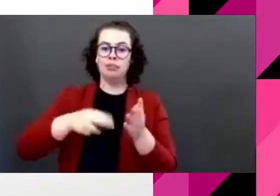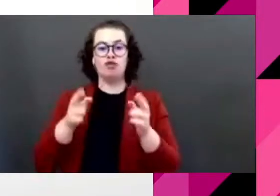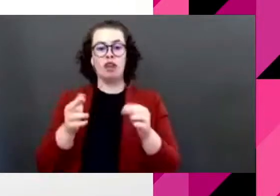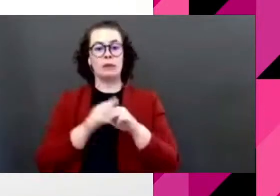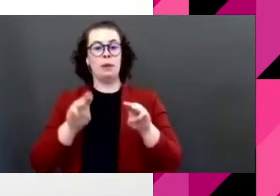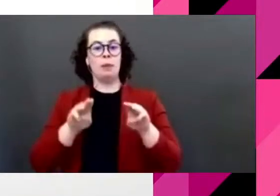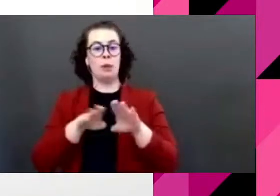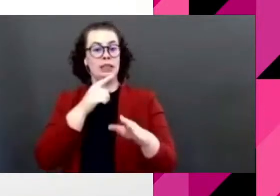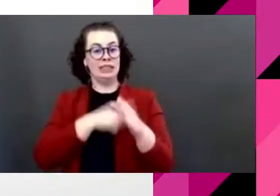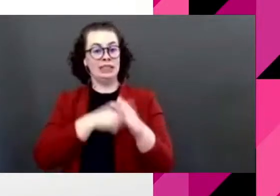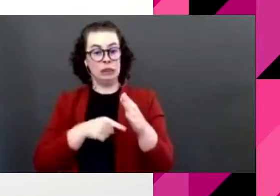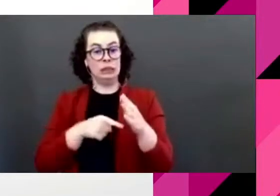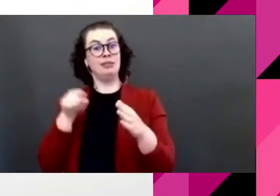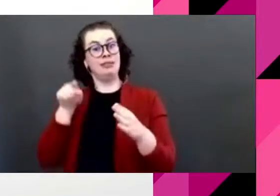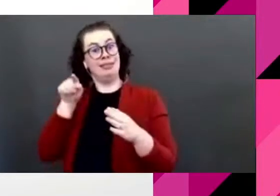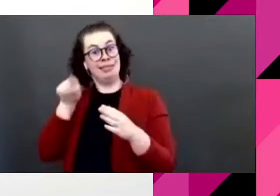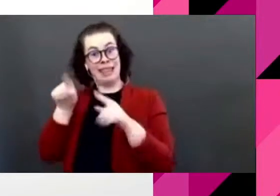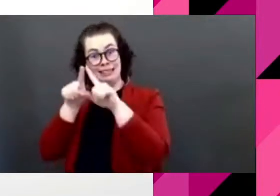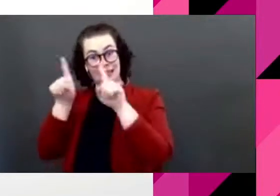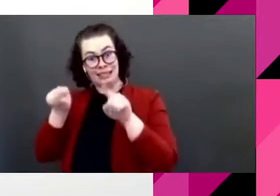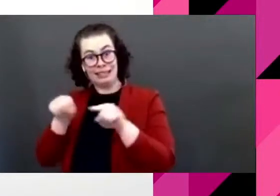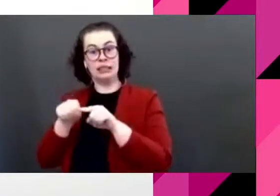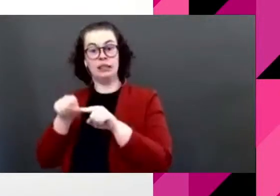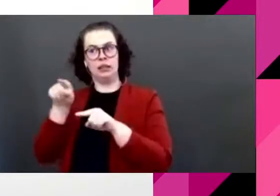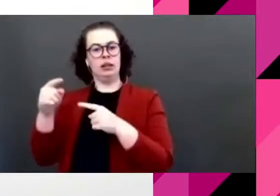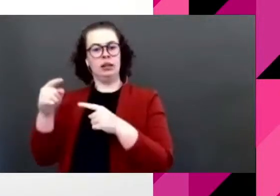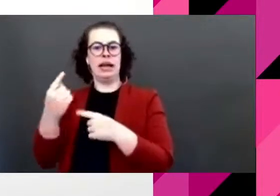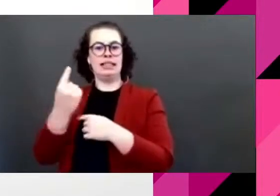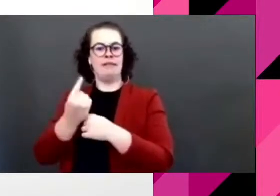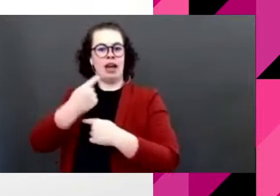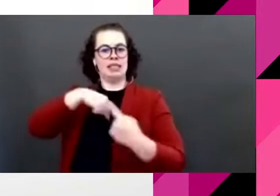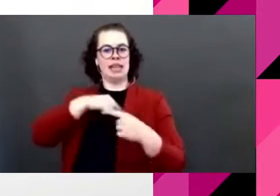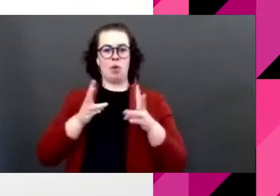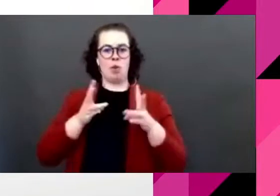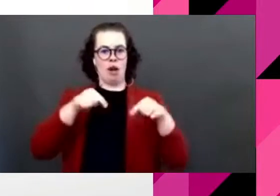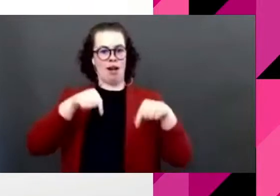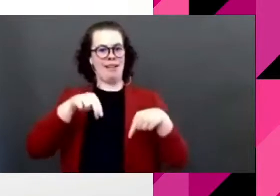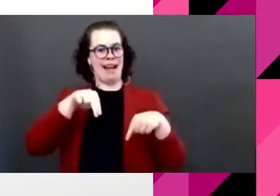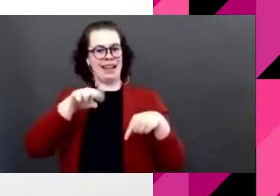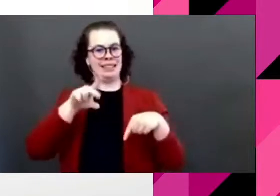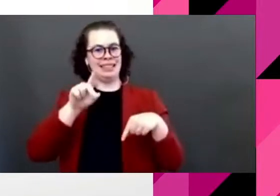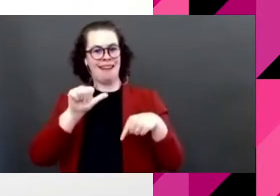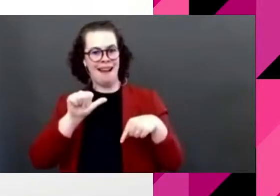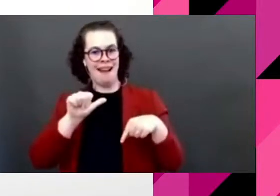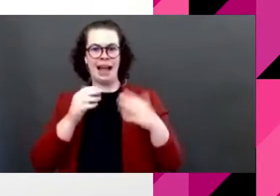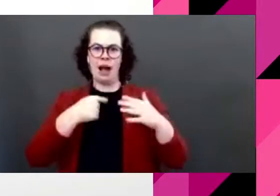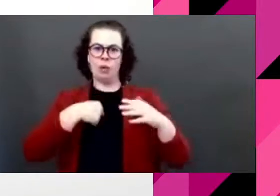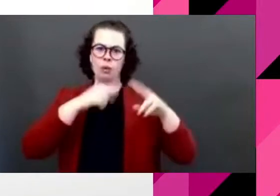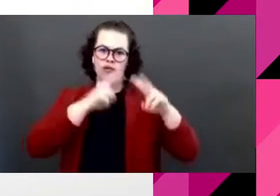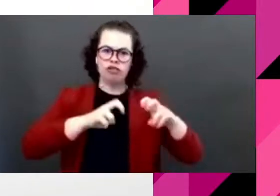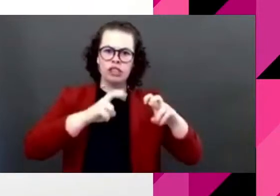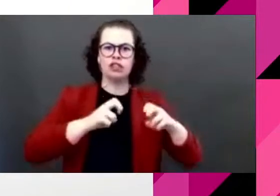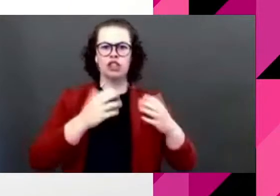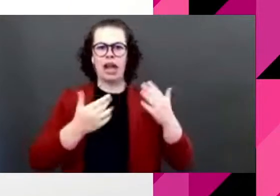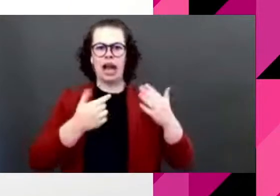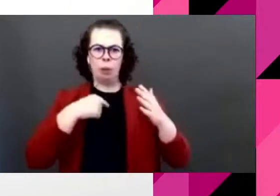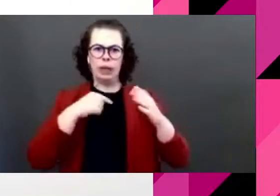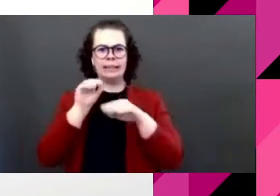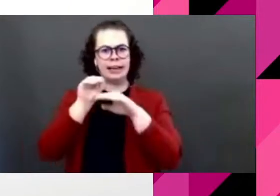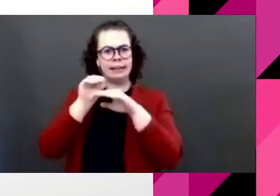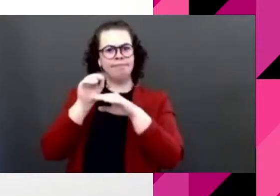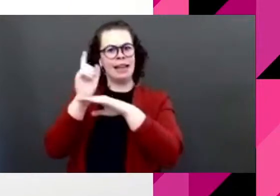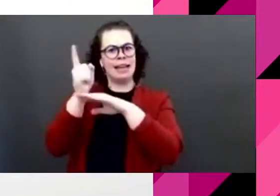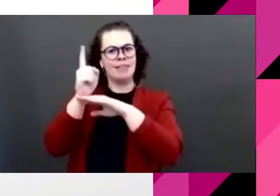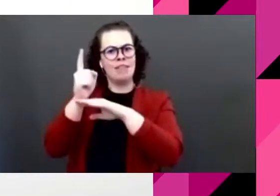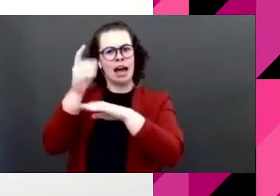years, informed the NDA's work as a statutory independent research and advisory body to government,